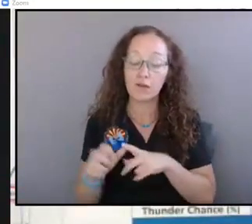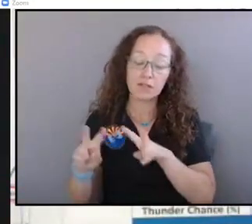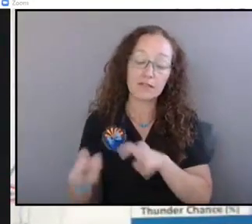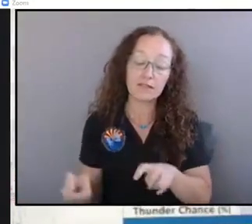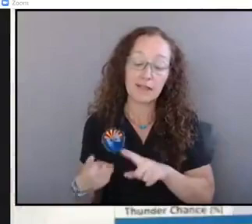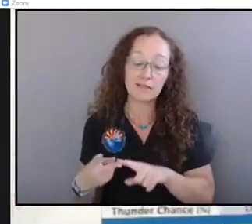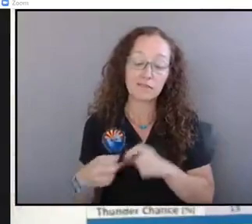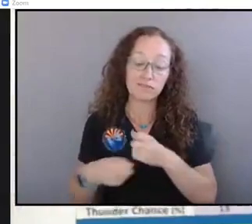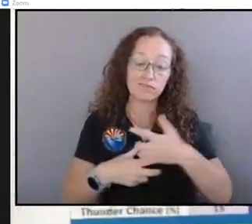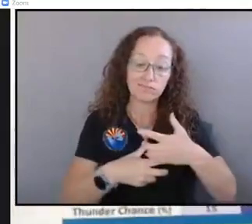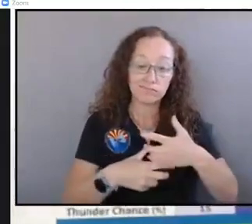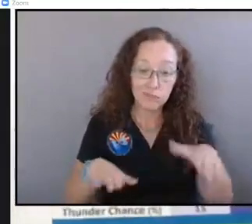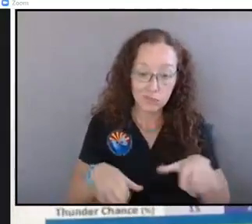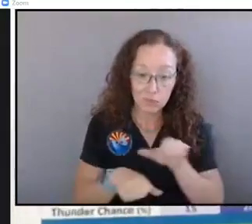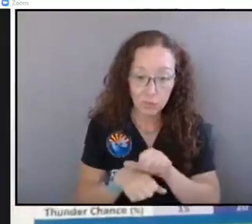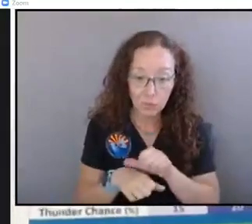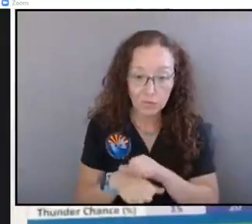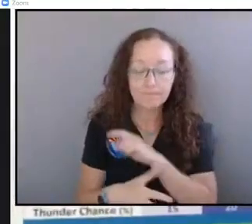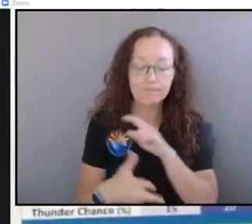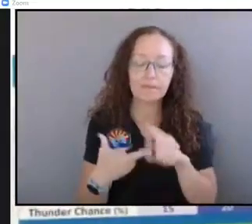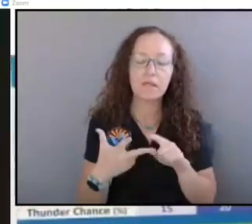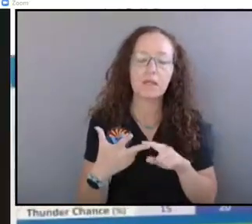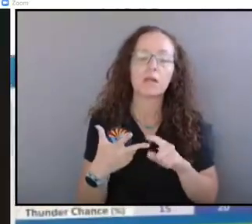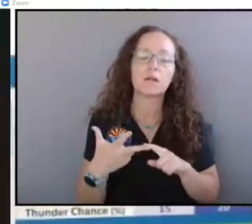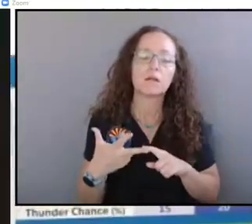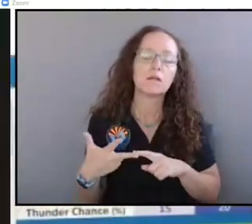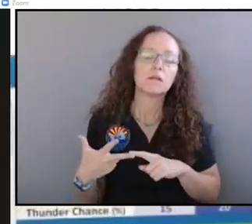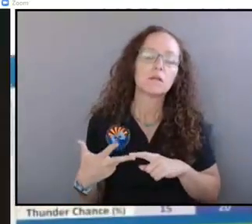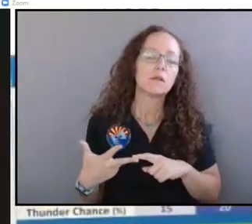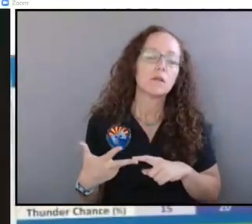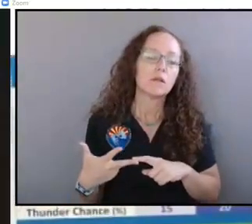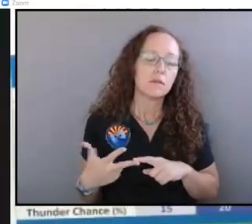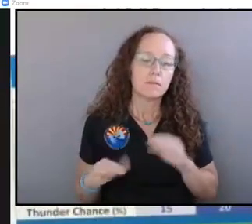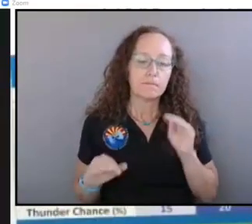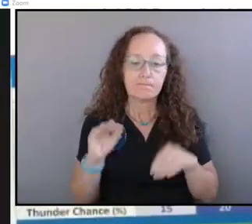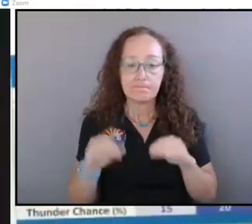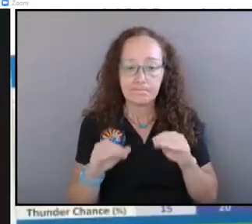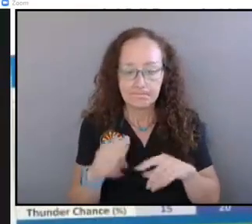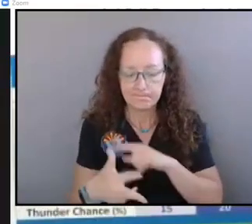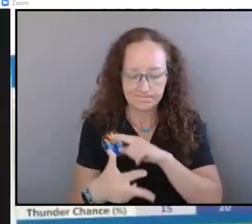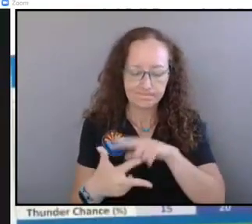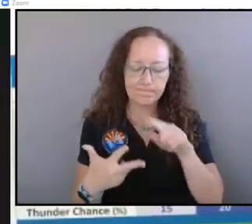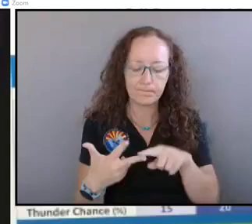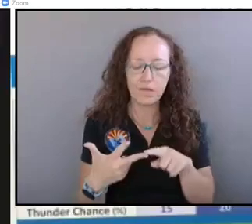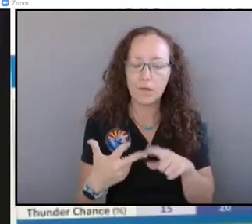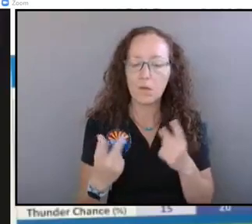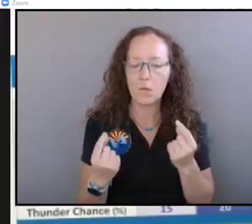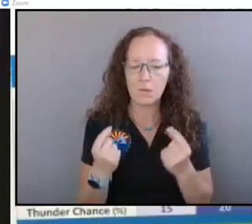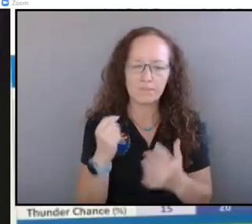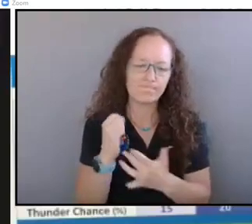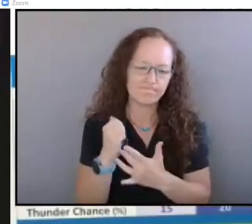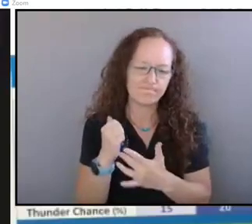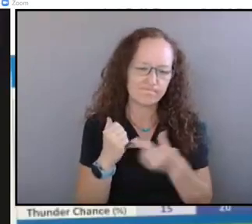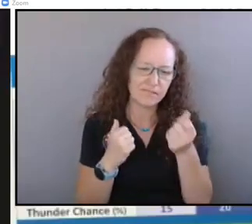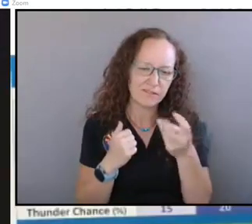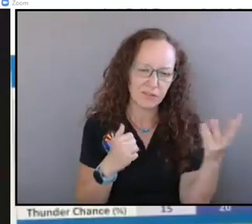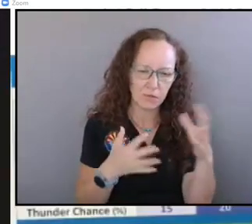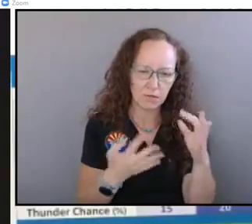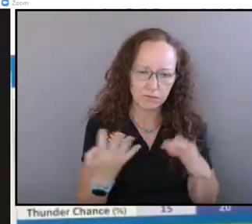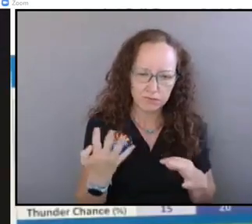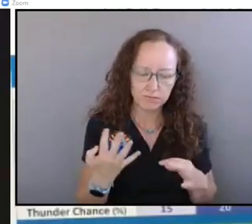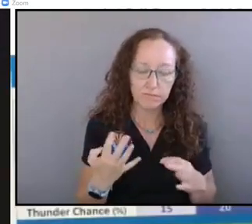phase, there's a couple of tactics that we use. So for structures that are unsafe